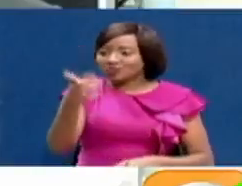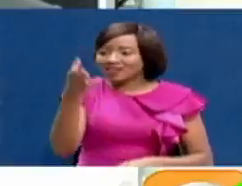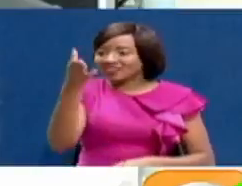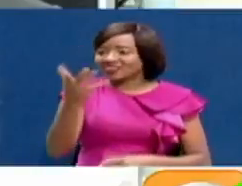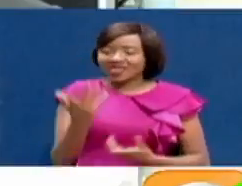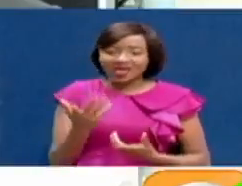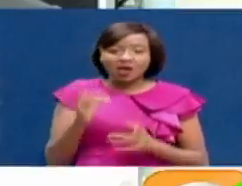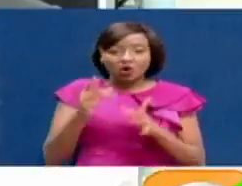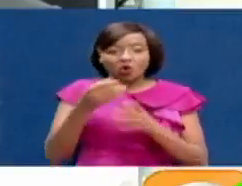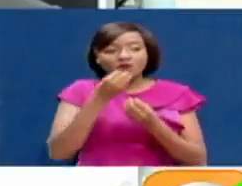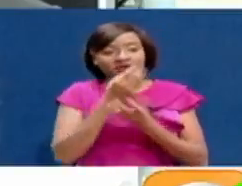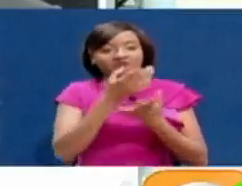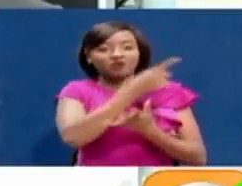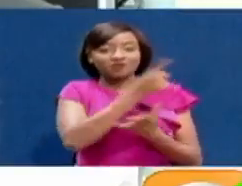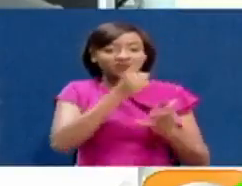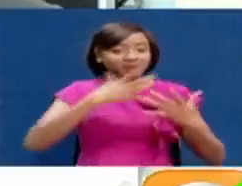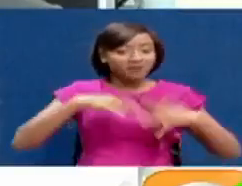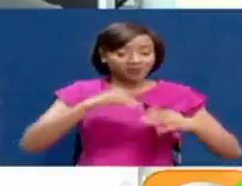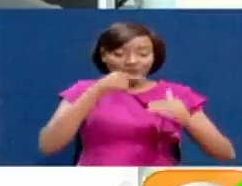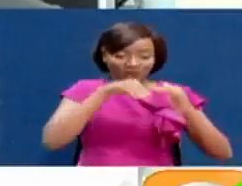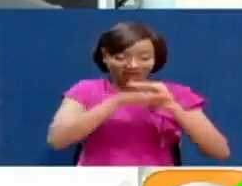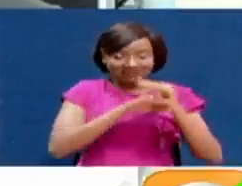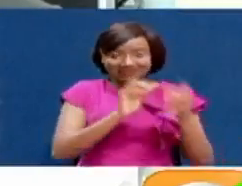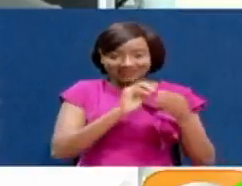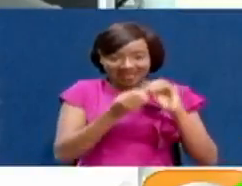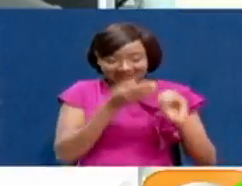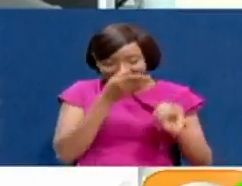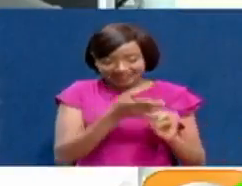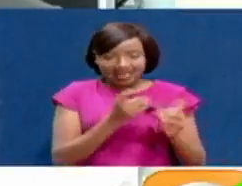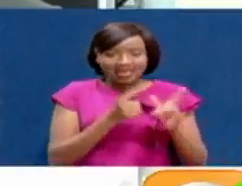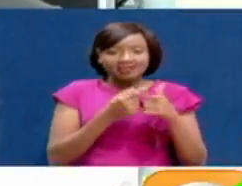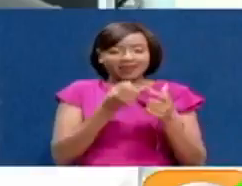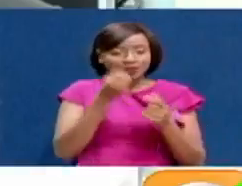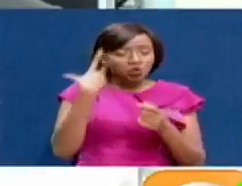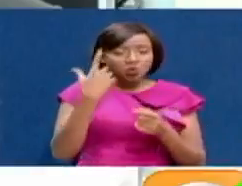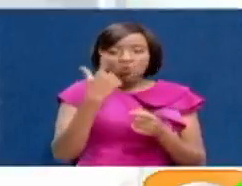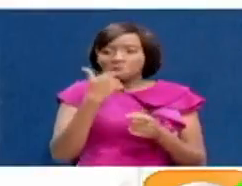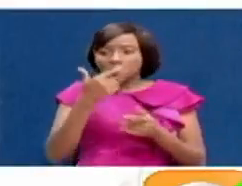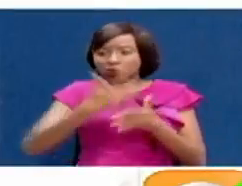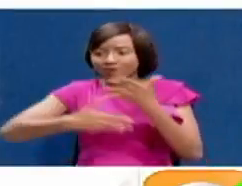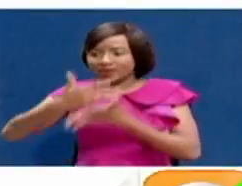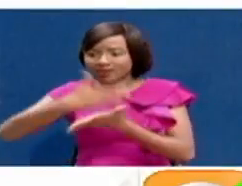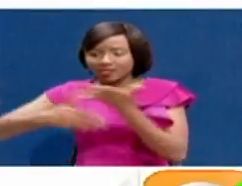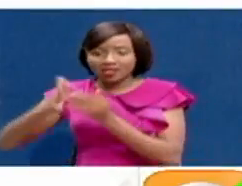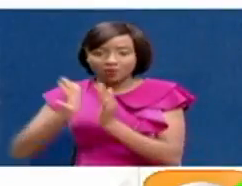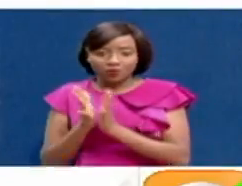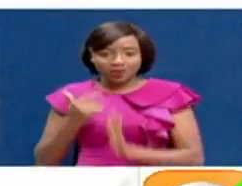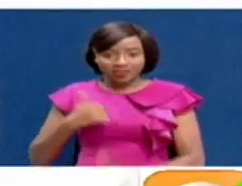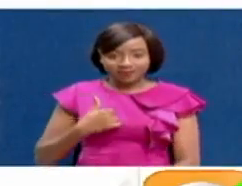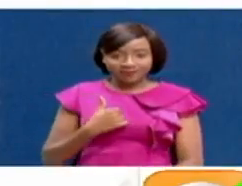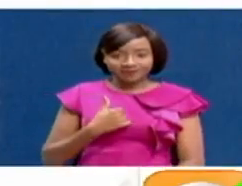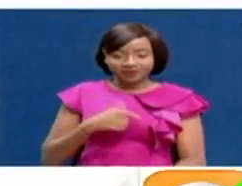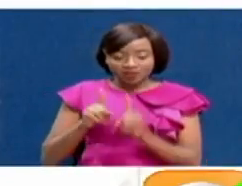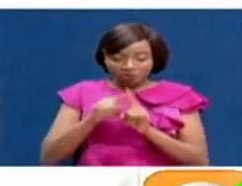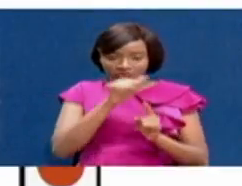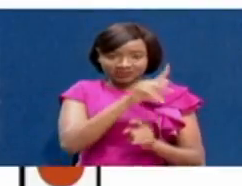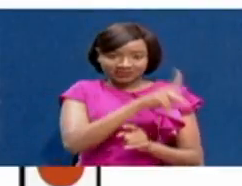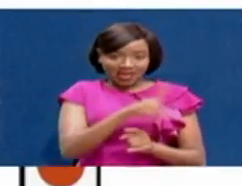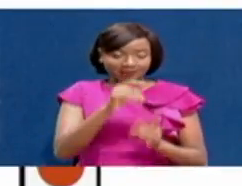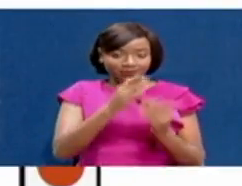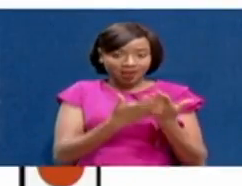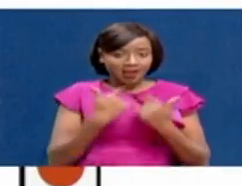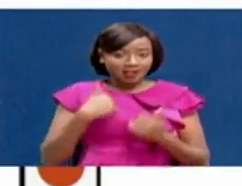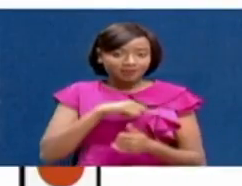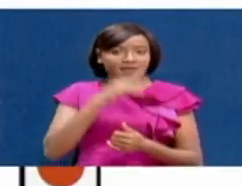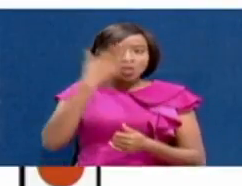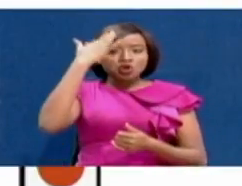the authorities who have access, who else has been in close proximity with me. The app will let you know if the person you have come in contact